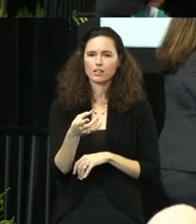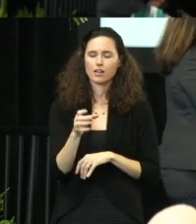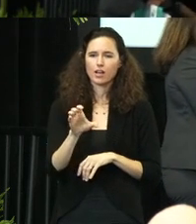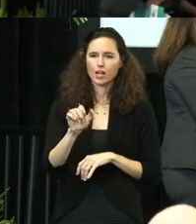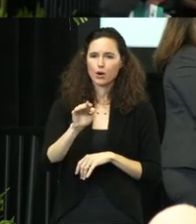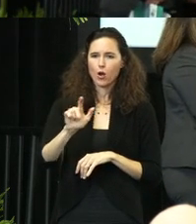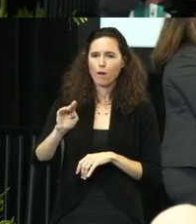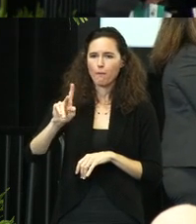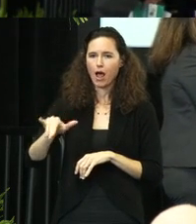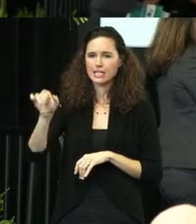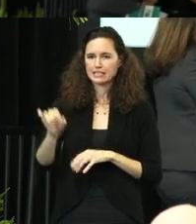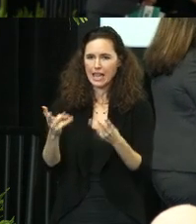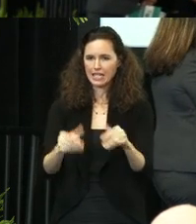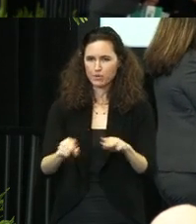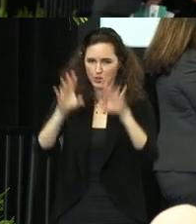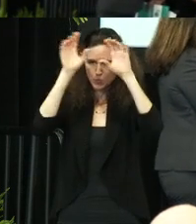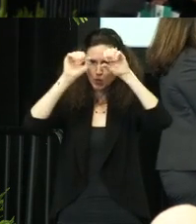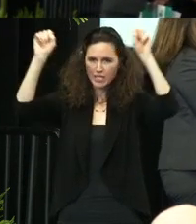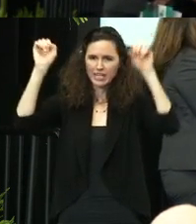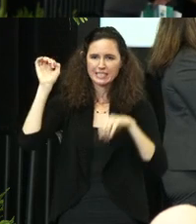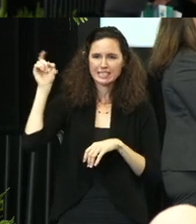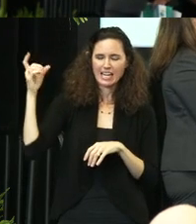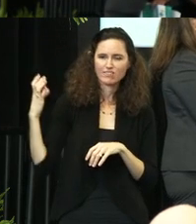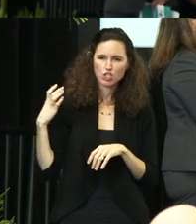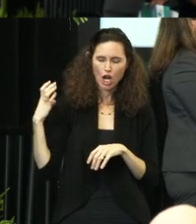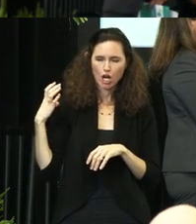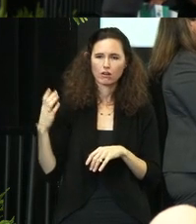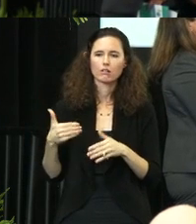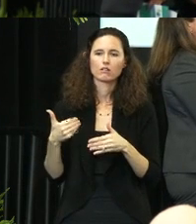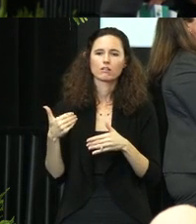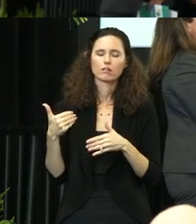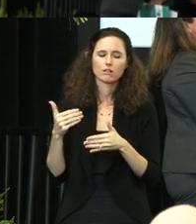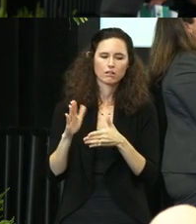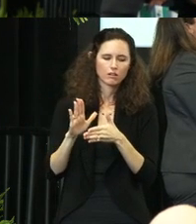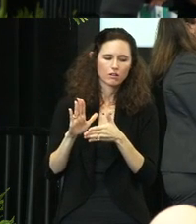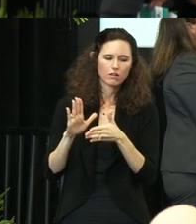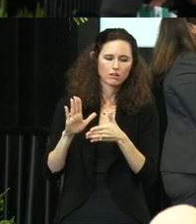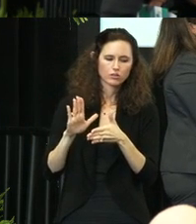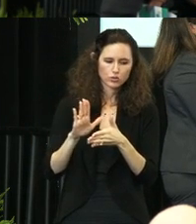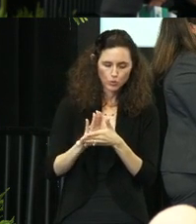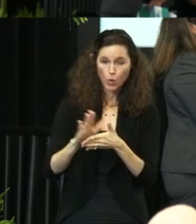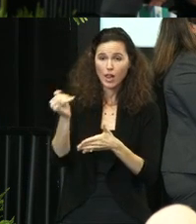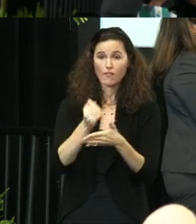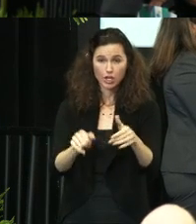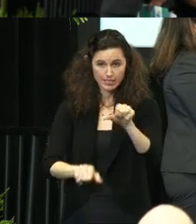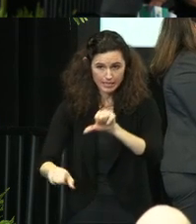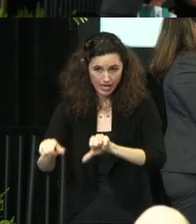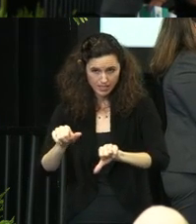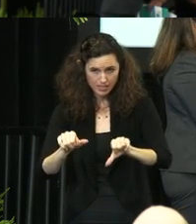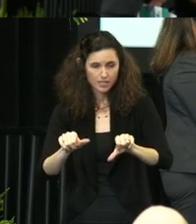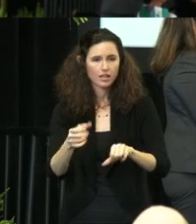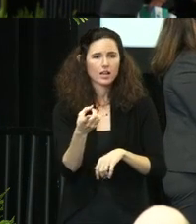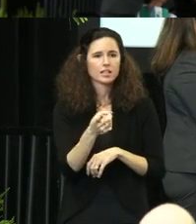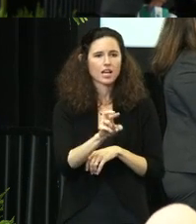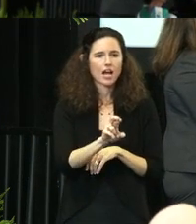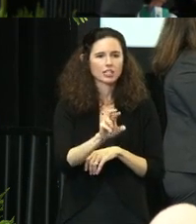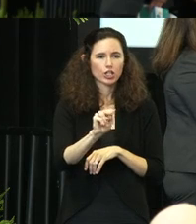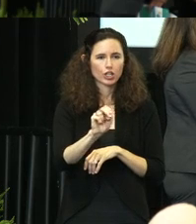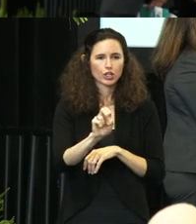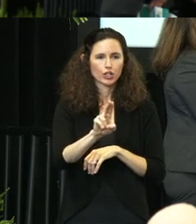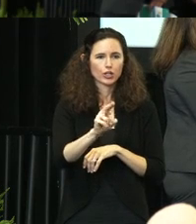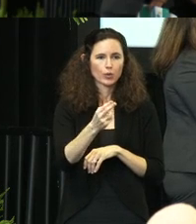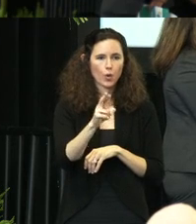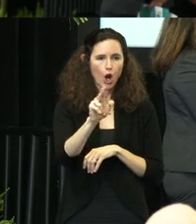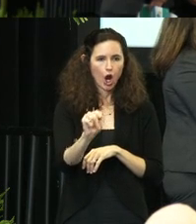Cabral-Mali, South Campus President and Executive Chair of the School of Arts and Sciences, Dr. Ian